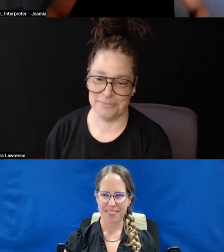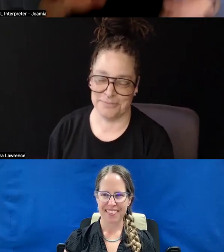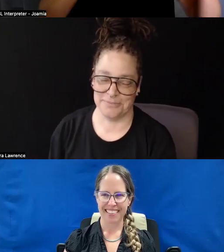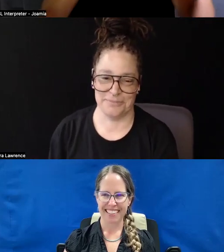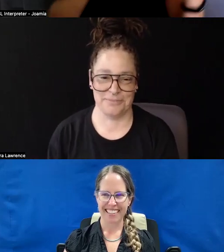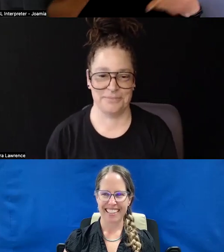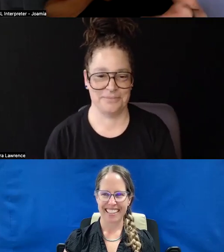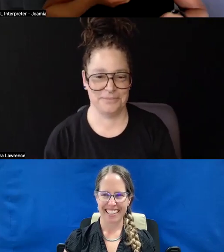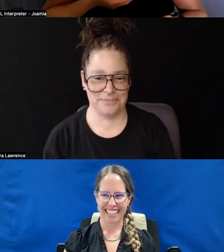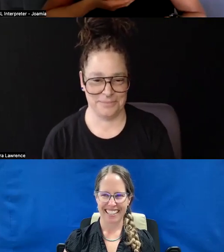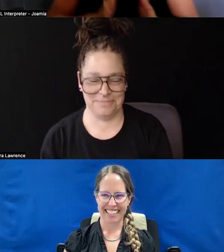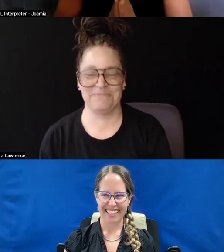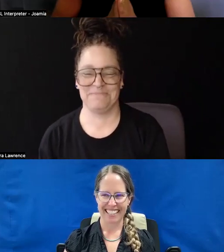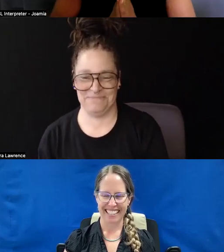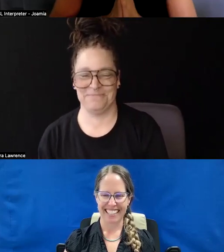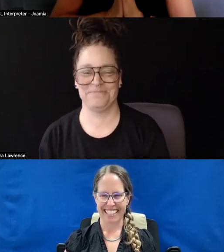presentation.